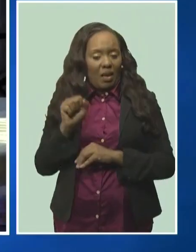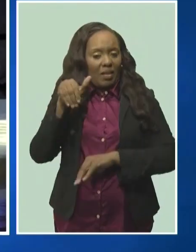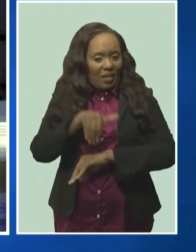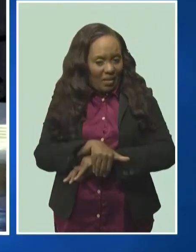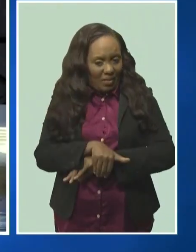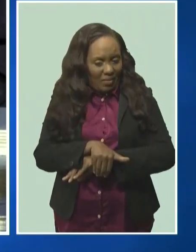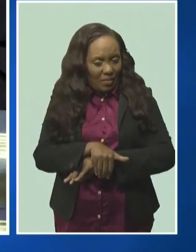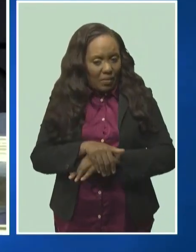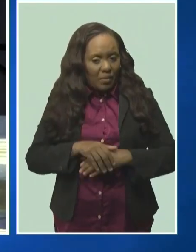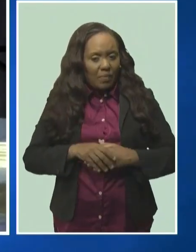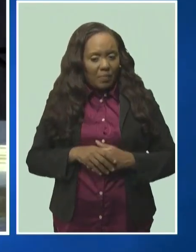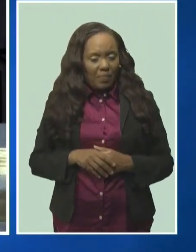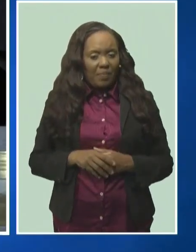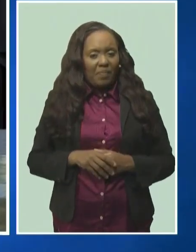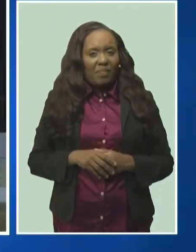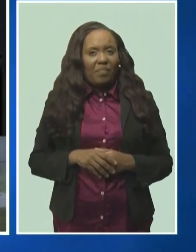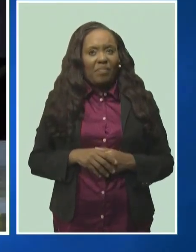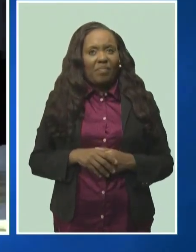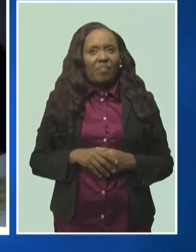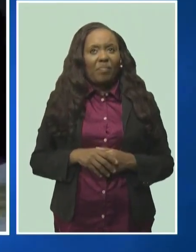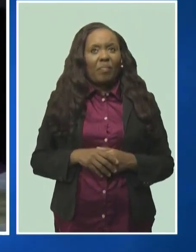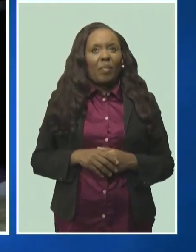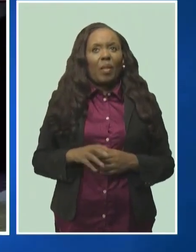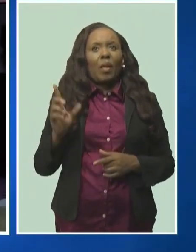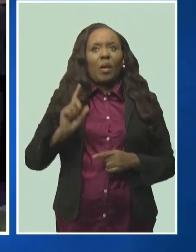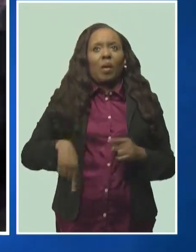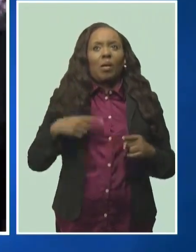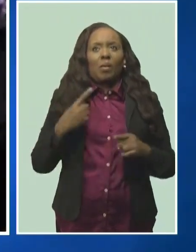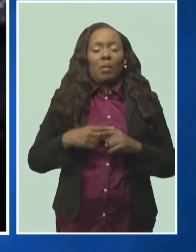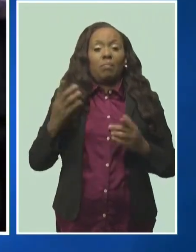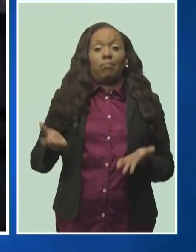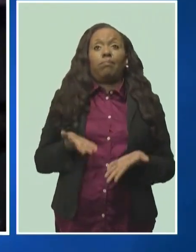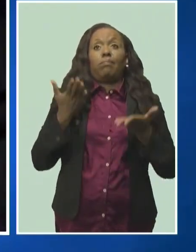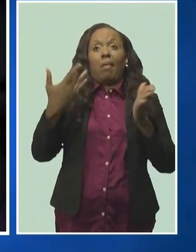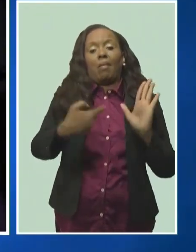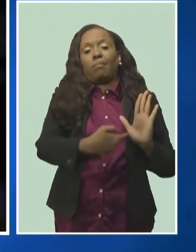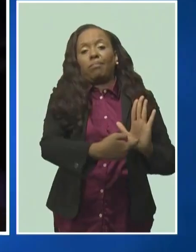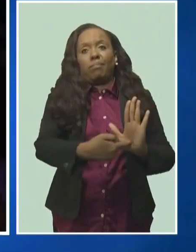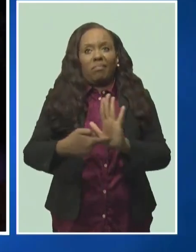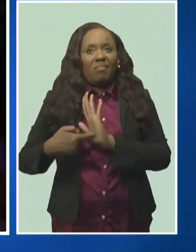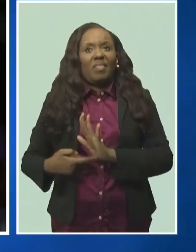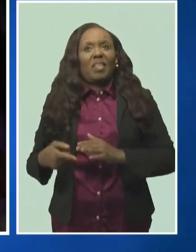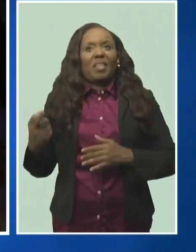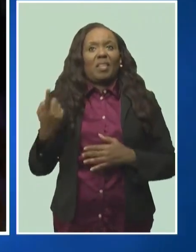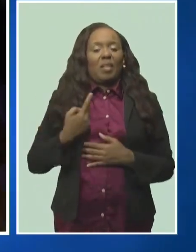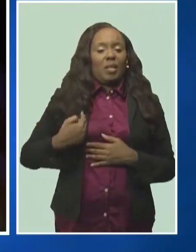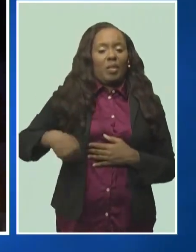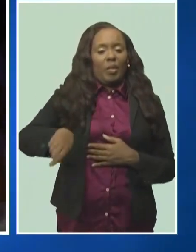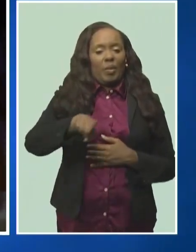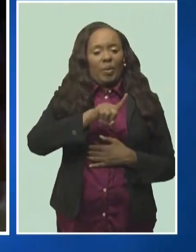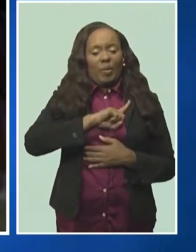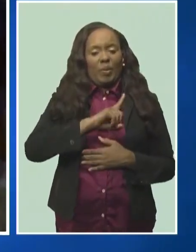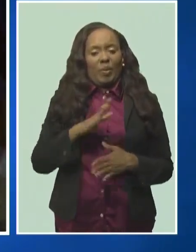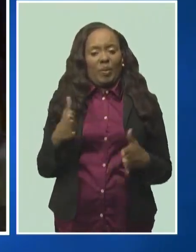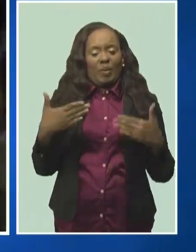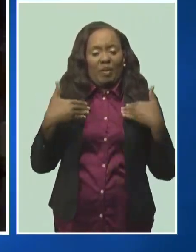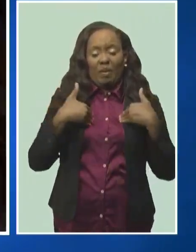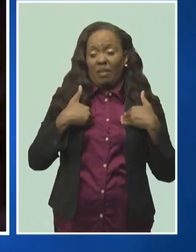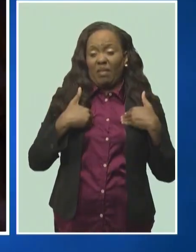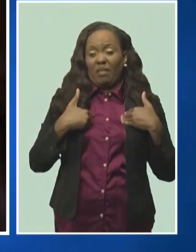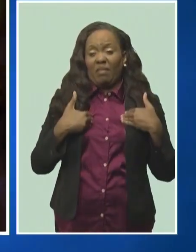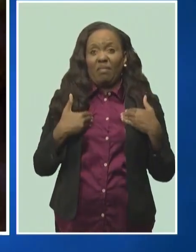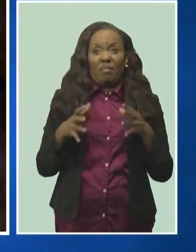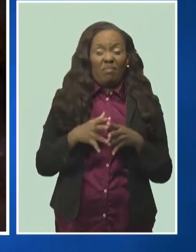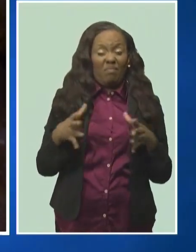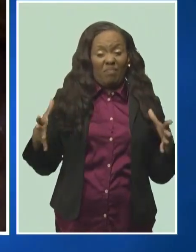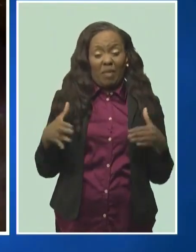produce whatever they're going to be presenting to the public. So we have quite a few